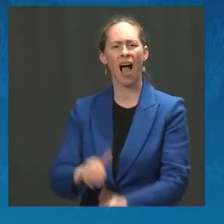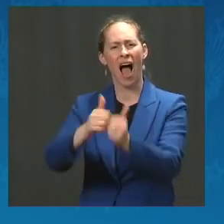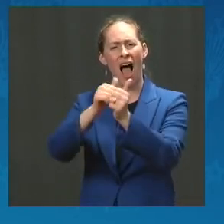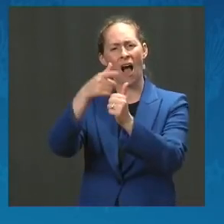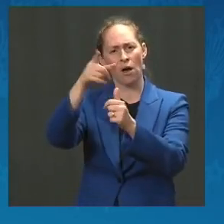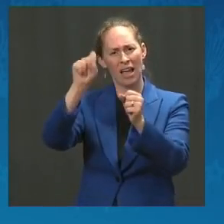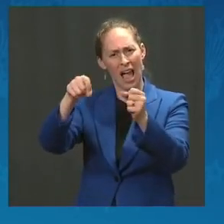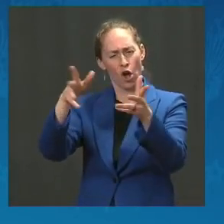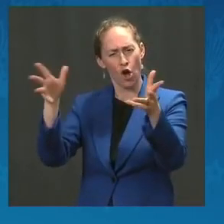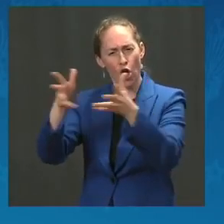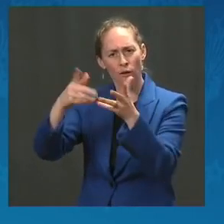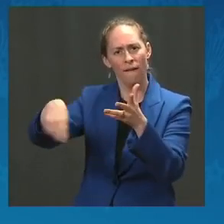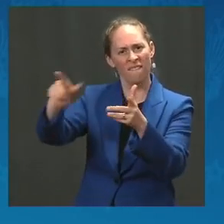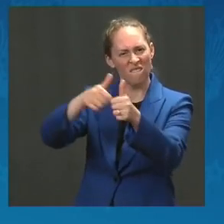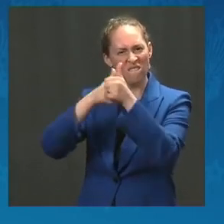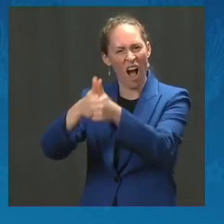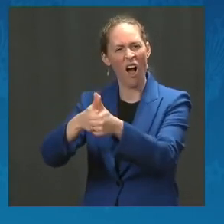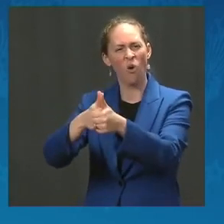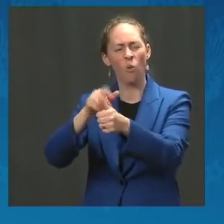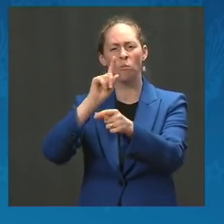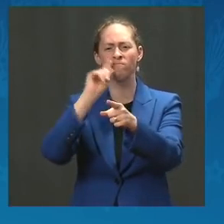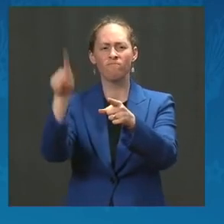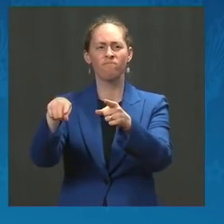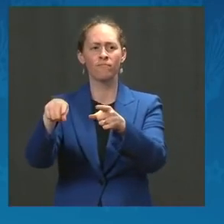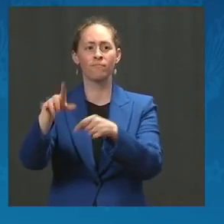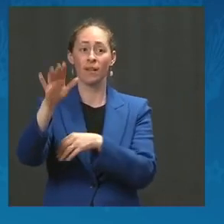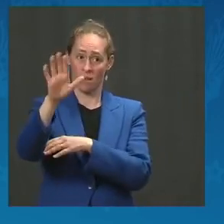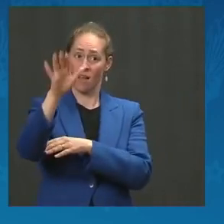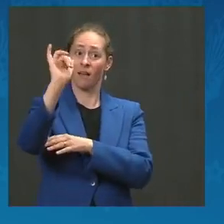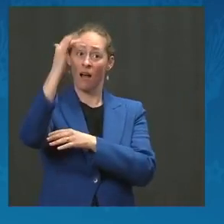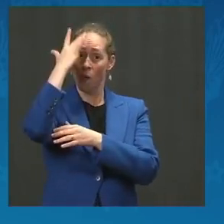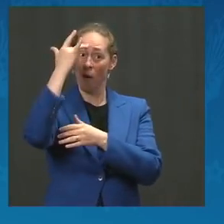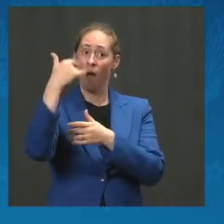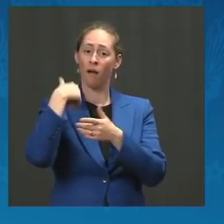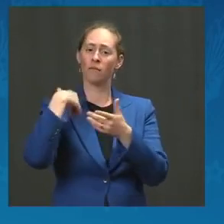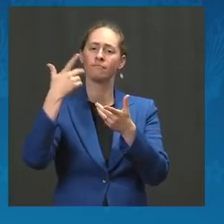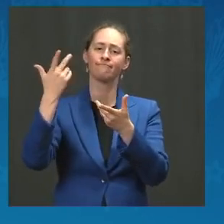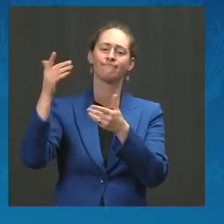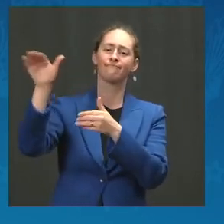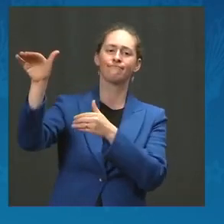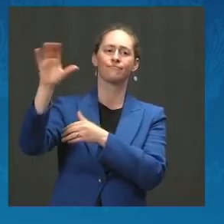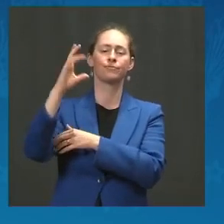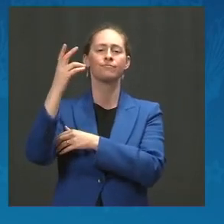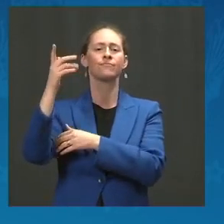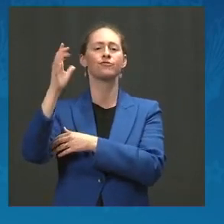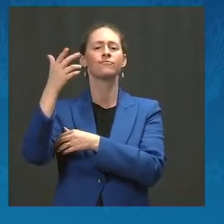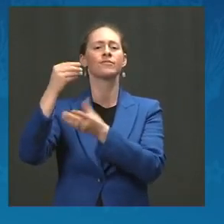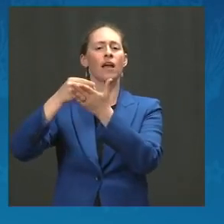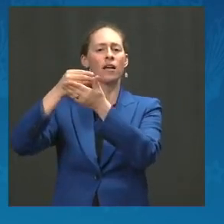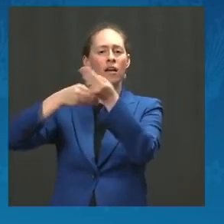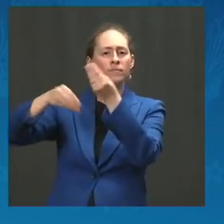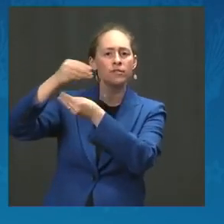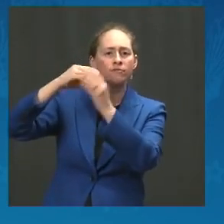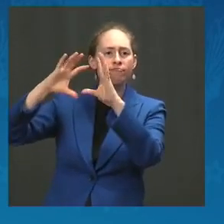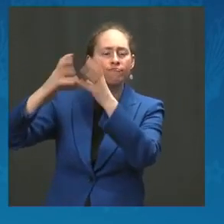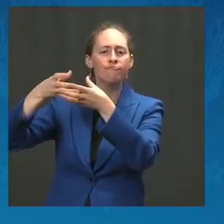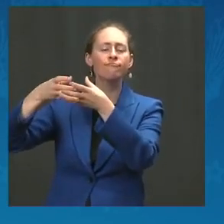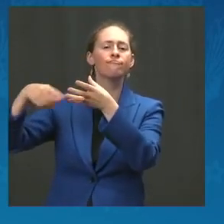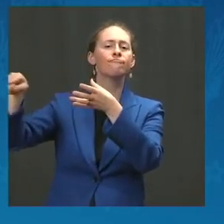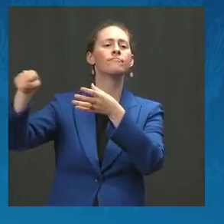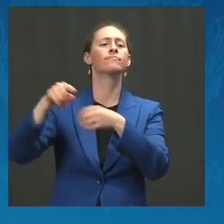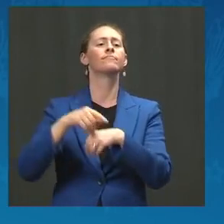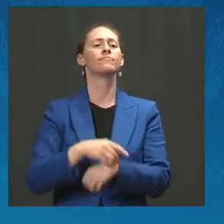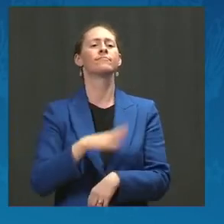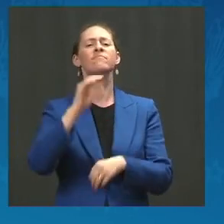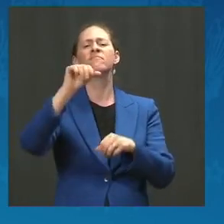from the Chamber of Commerce to the manufacturers, et cetera. So, am I going to call a meeting of